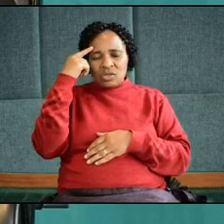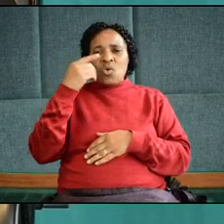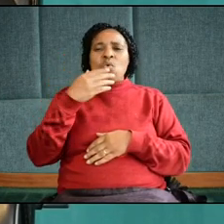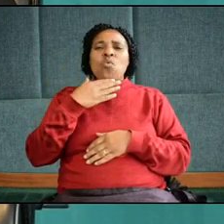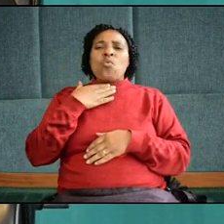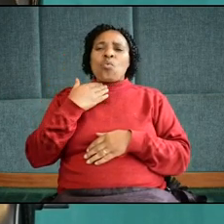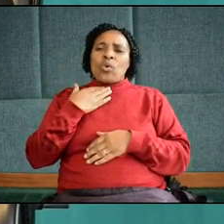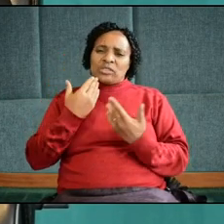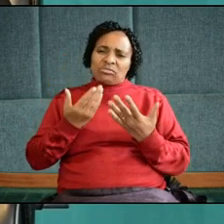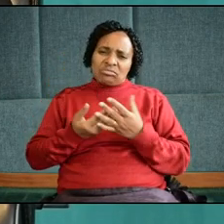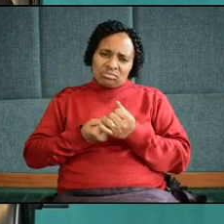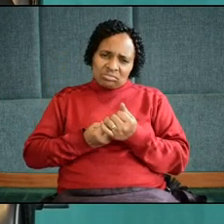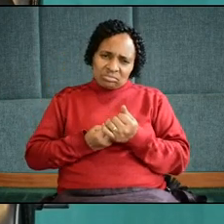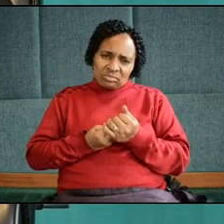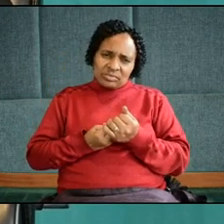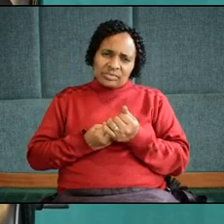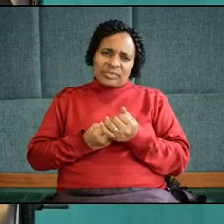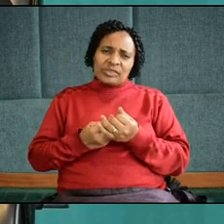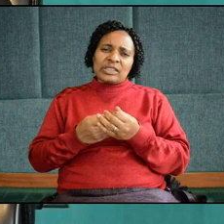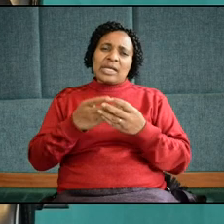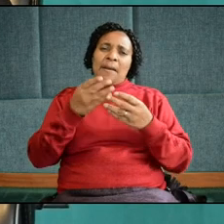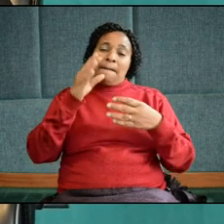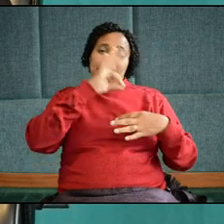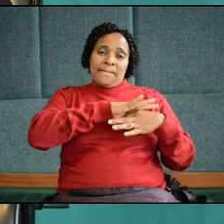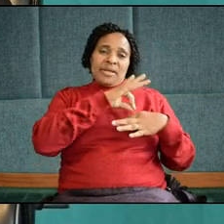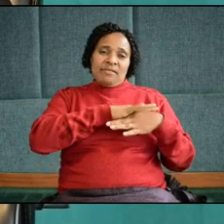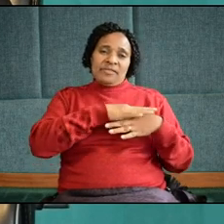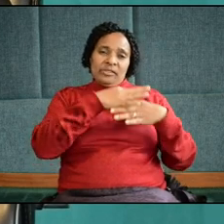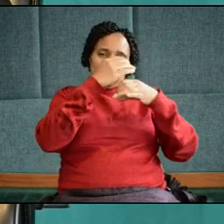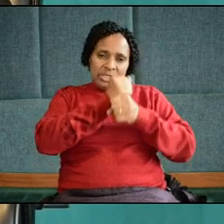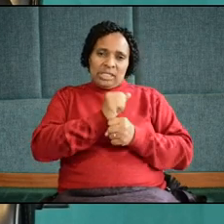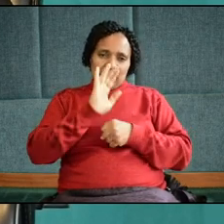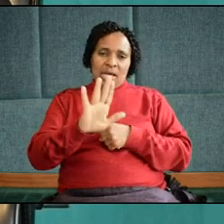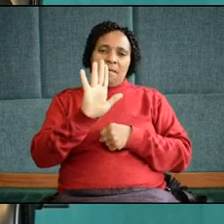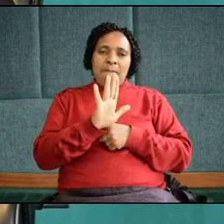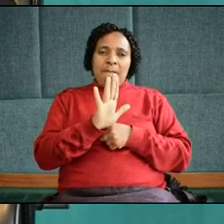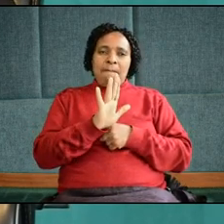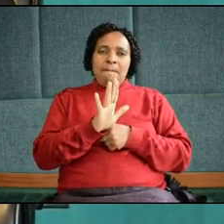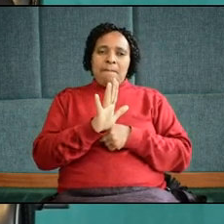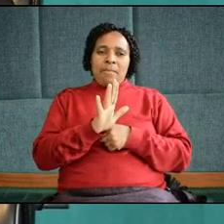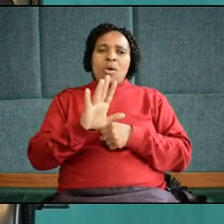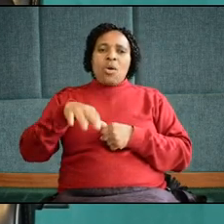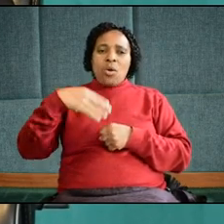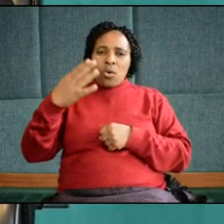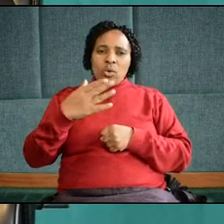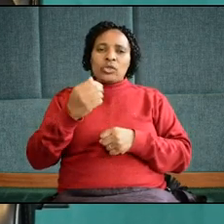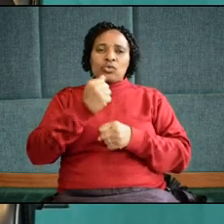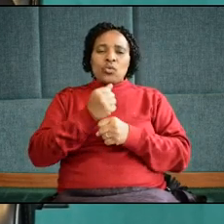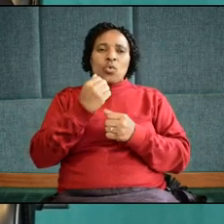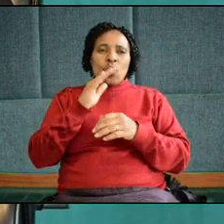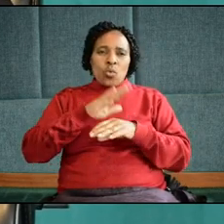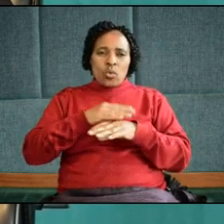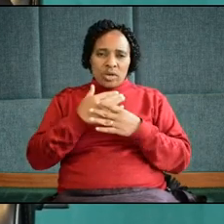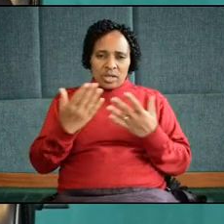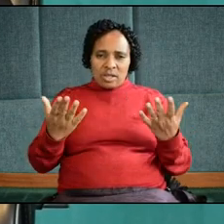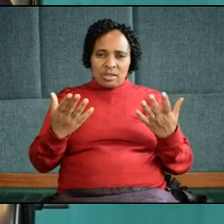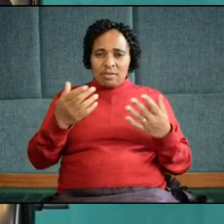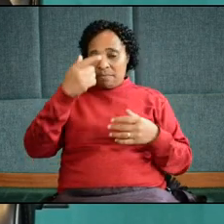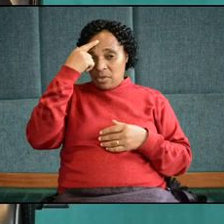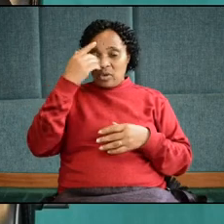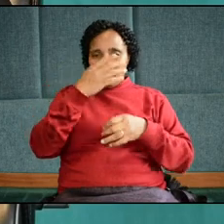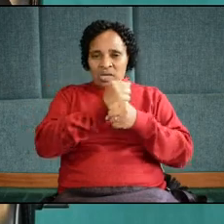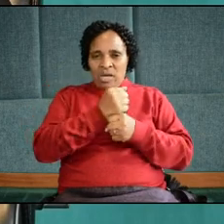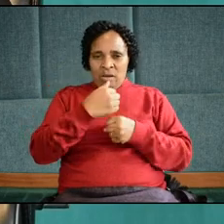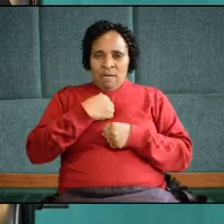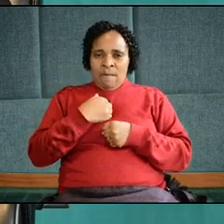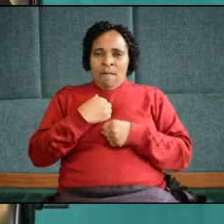to gain, let me say, you want to gain the trust of someone. Mm-hmm. So you're always good because you want to gain their